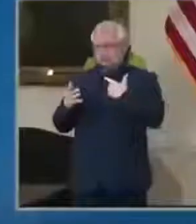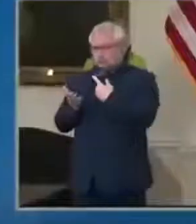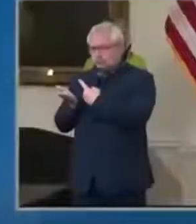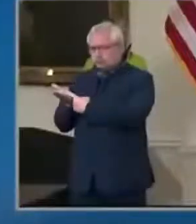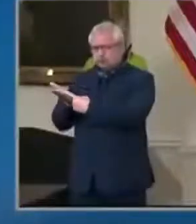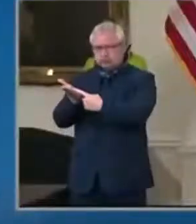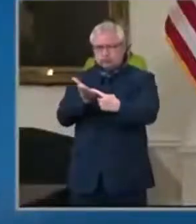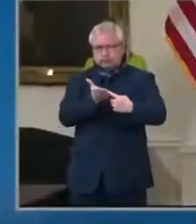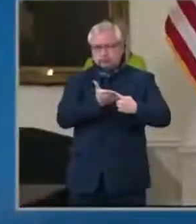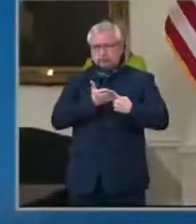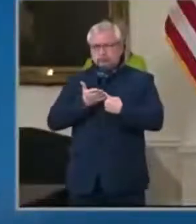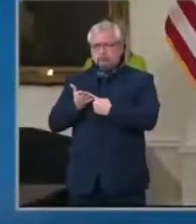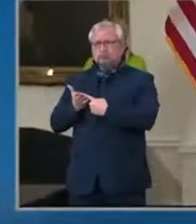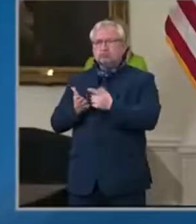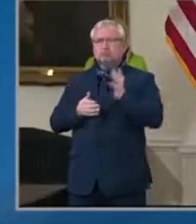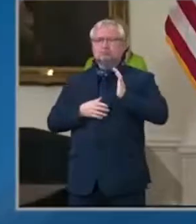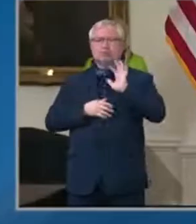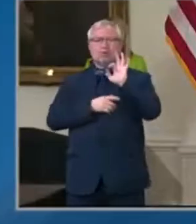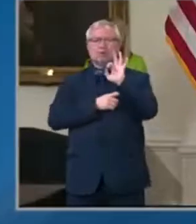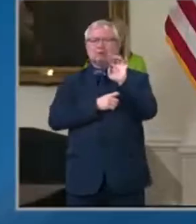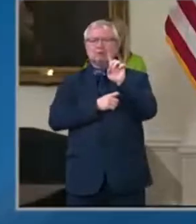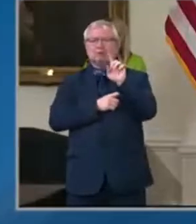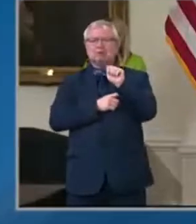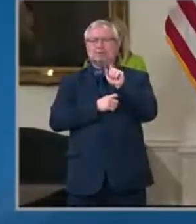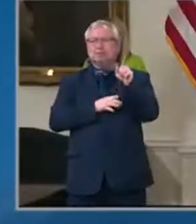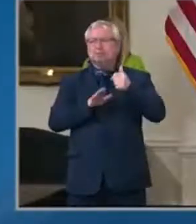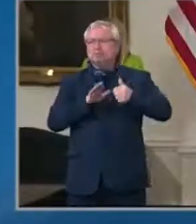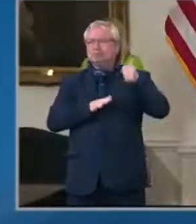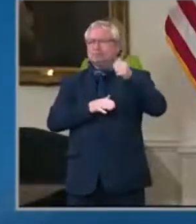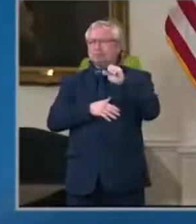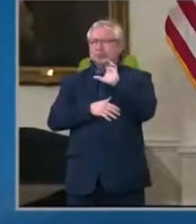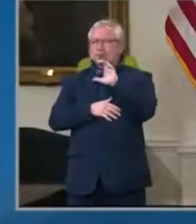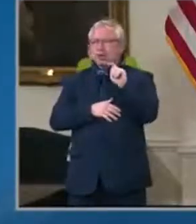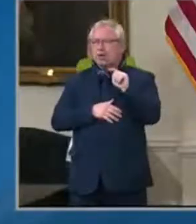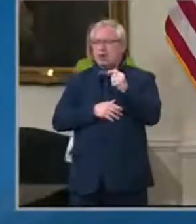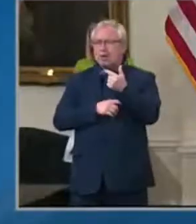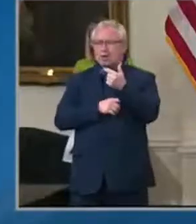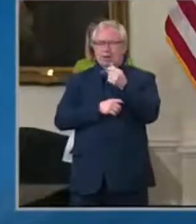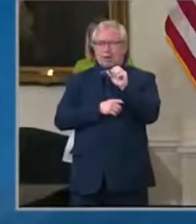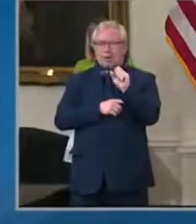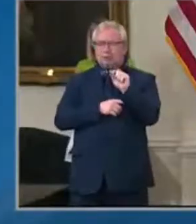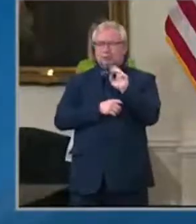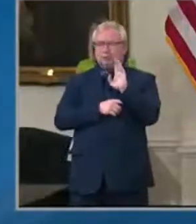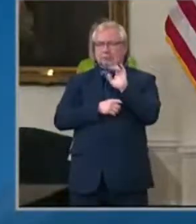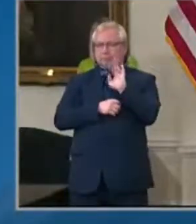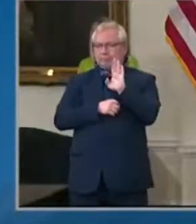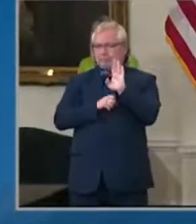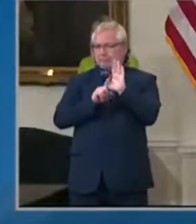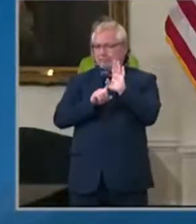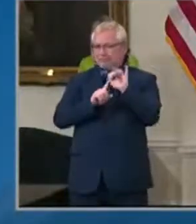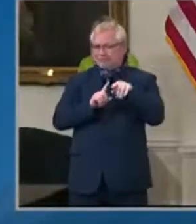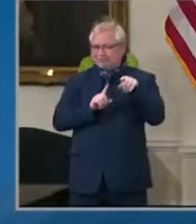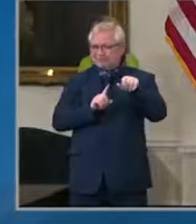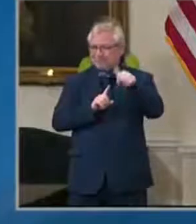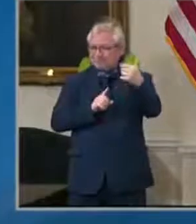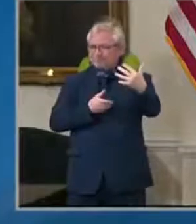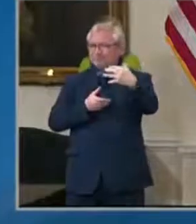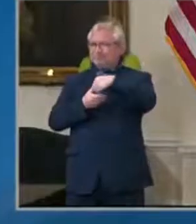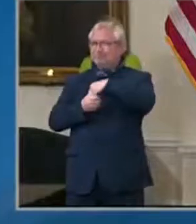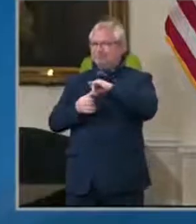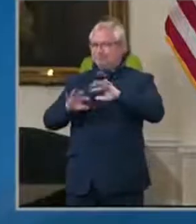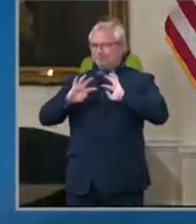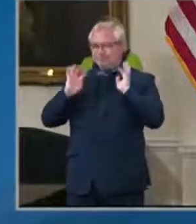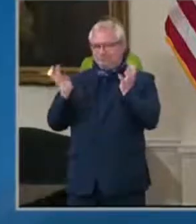Commissioner Scott Gottlieb, and other members of our coronavirus response team. He was an advisor